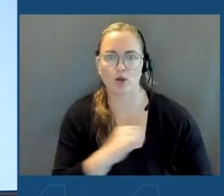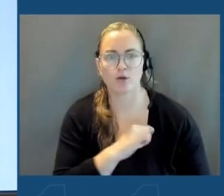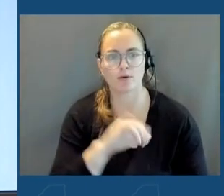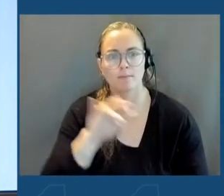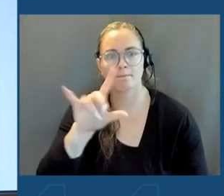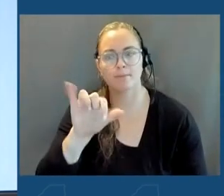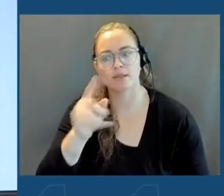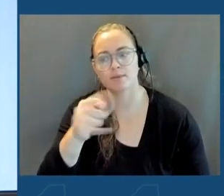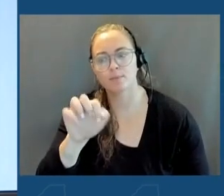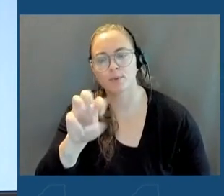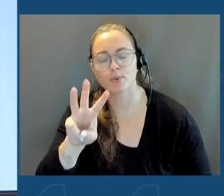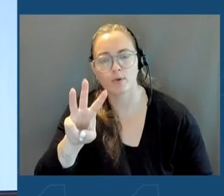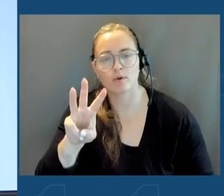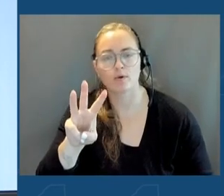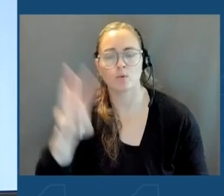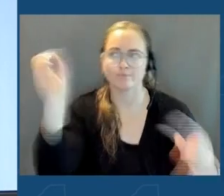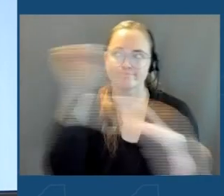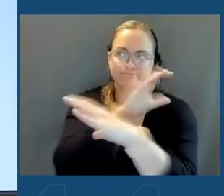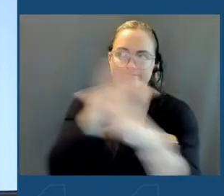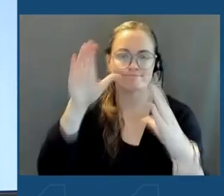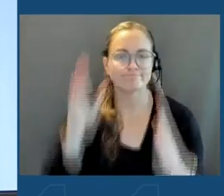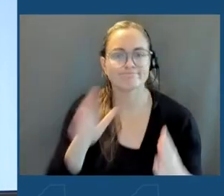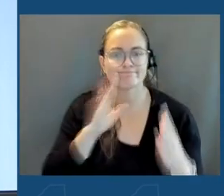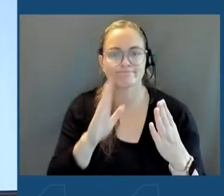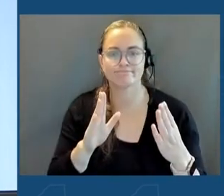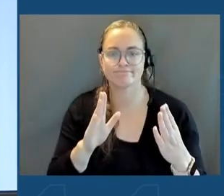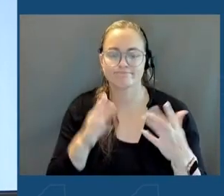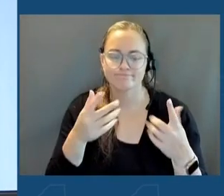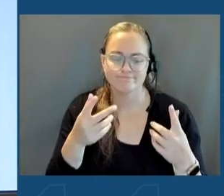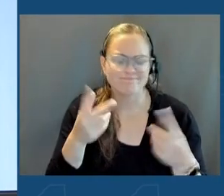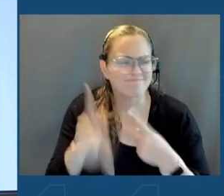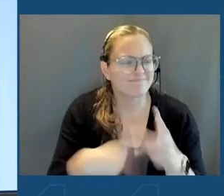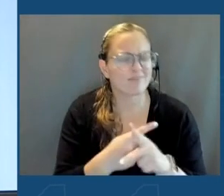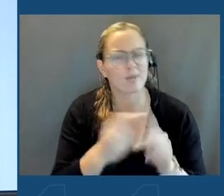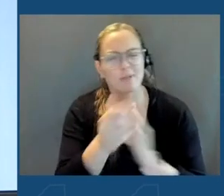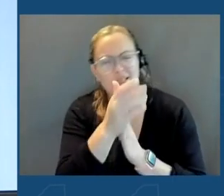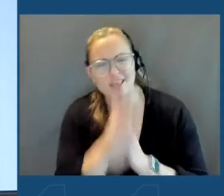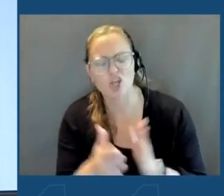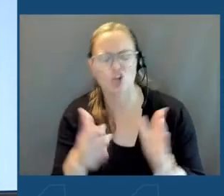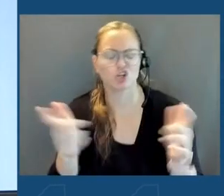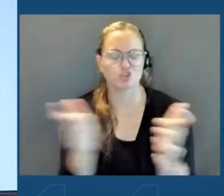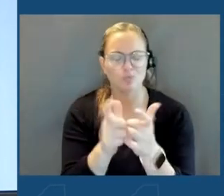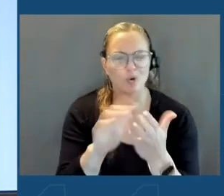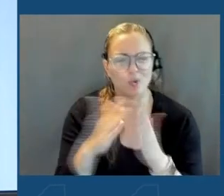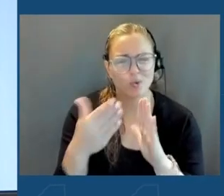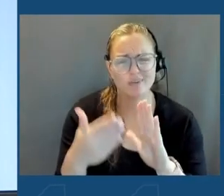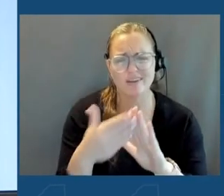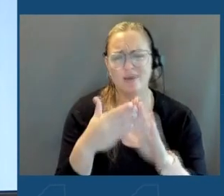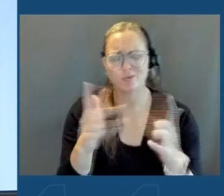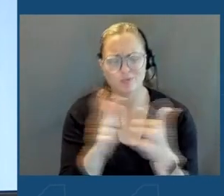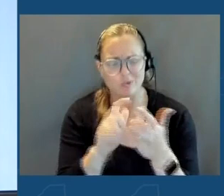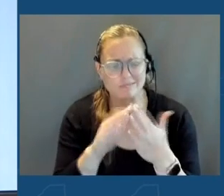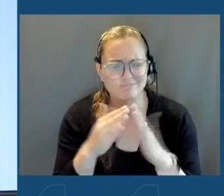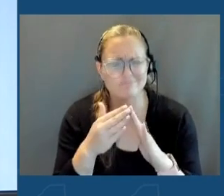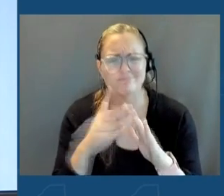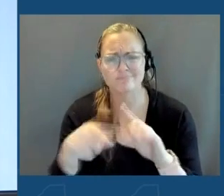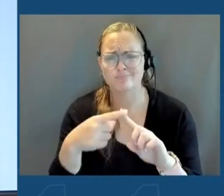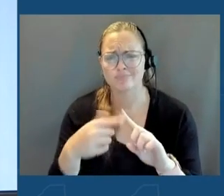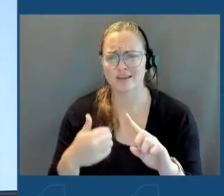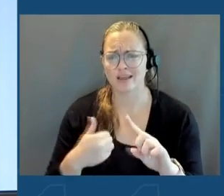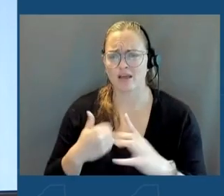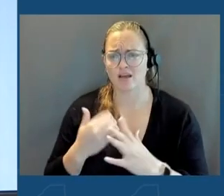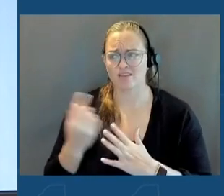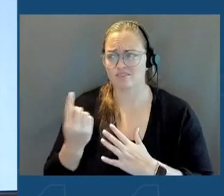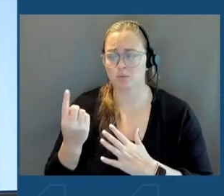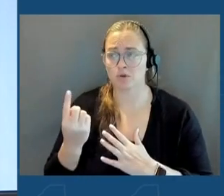Barlow is a visionary. He is the kind of leader that small towns like this, small cities, when they have someone like this who